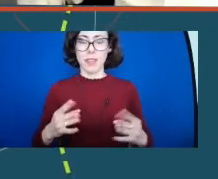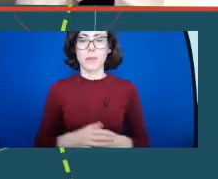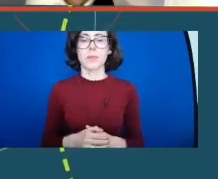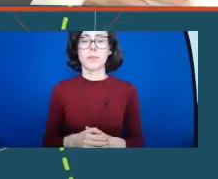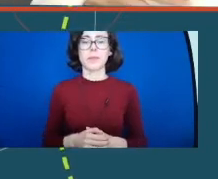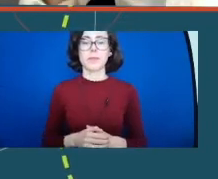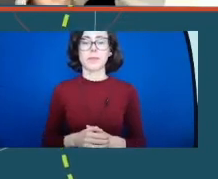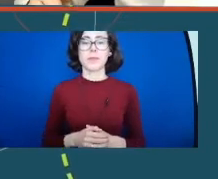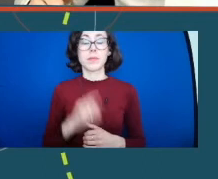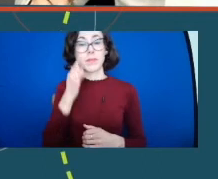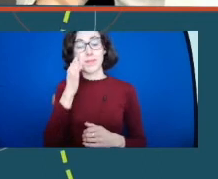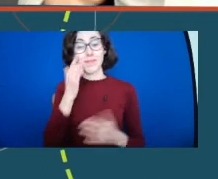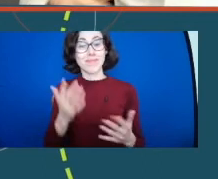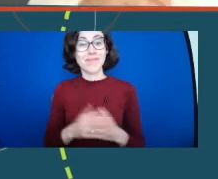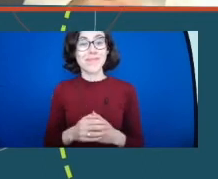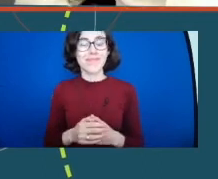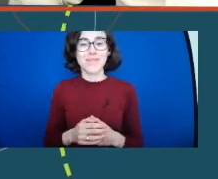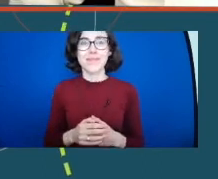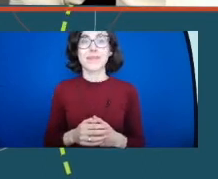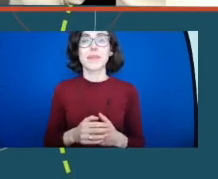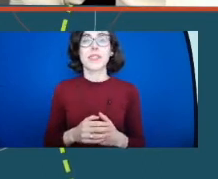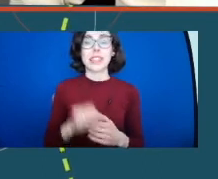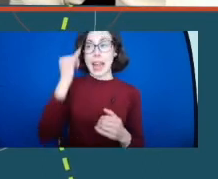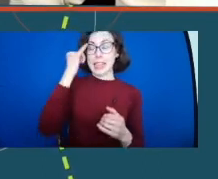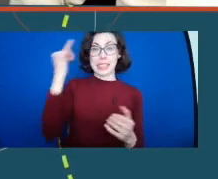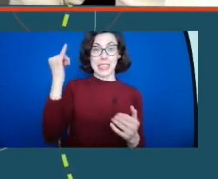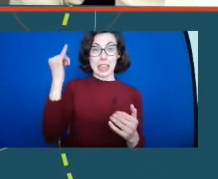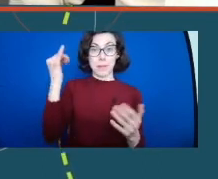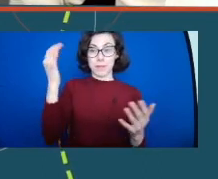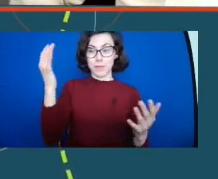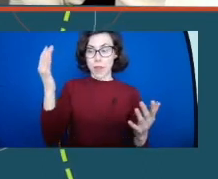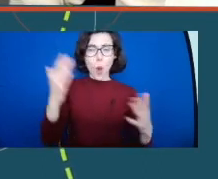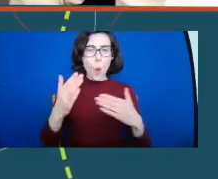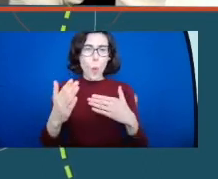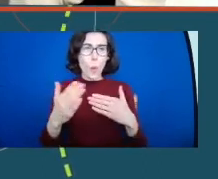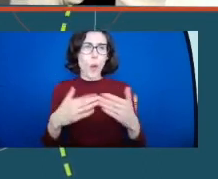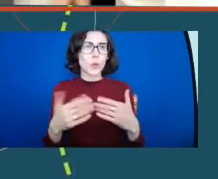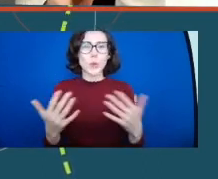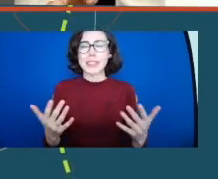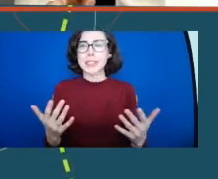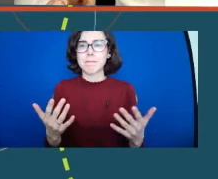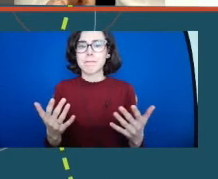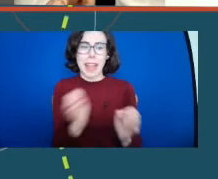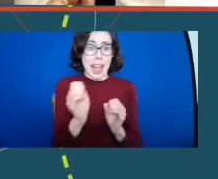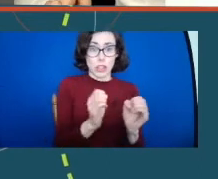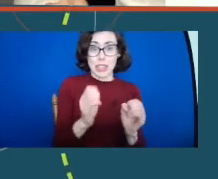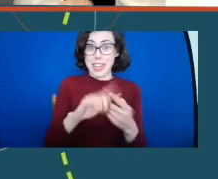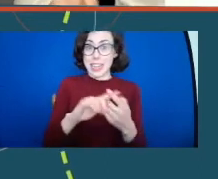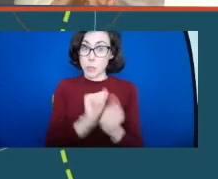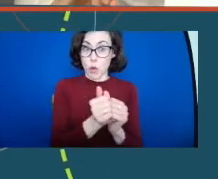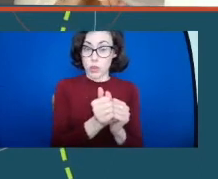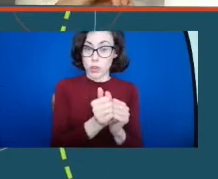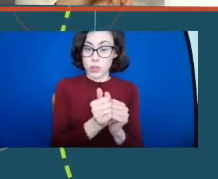And finally, the whole concept of what we do in exercise and sport and other areas of wellness is really to look at 3 dimensions of